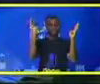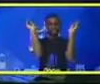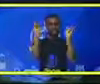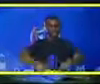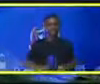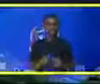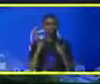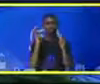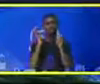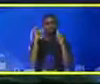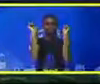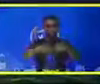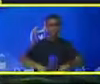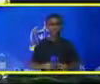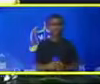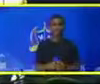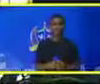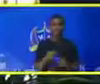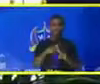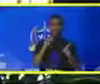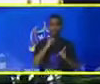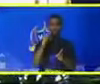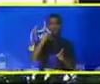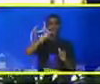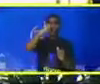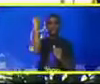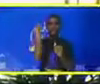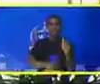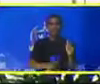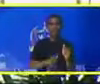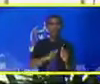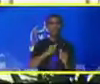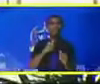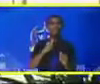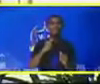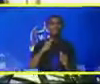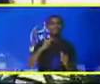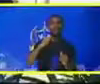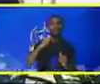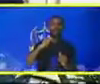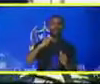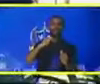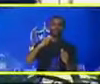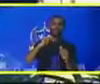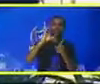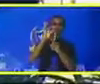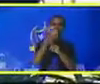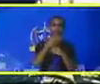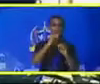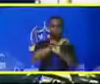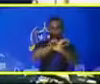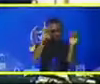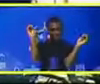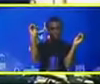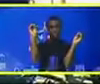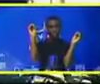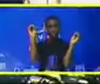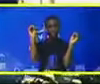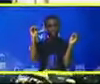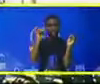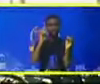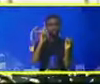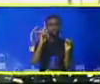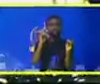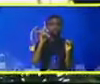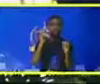Not under every condition. Not under every condition. Grumbling in ignorance does not